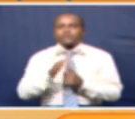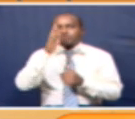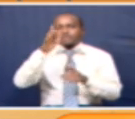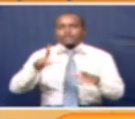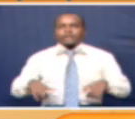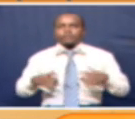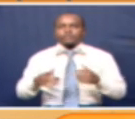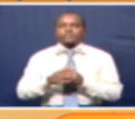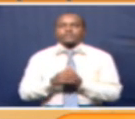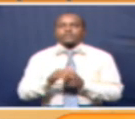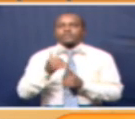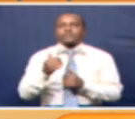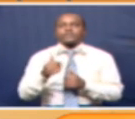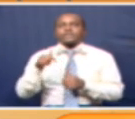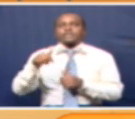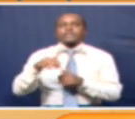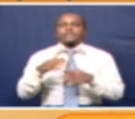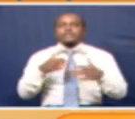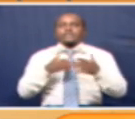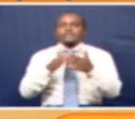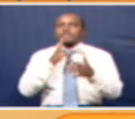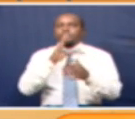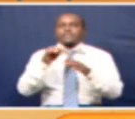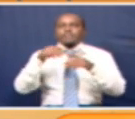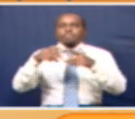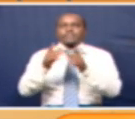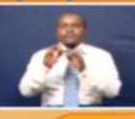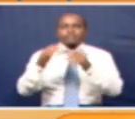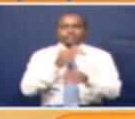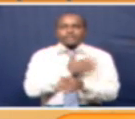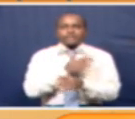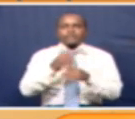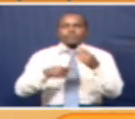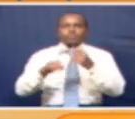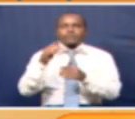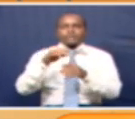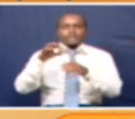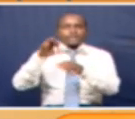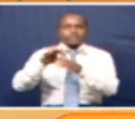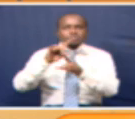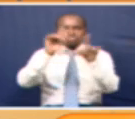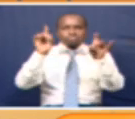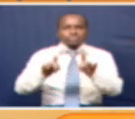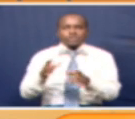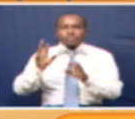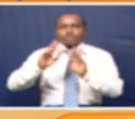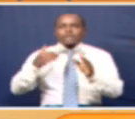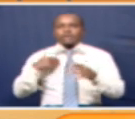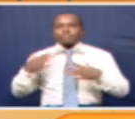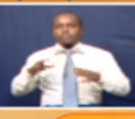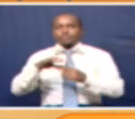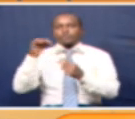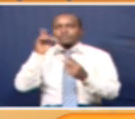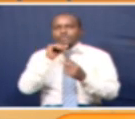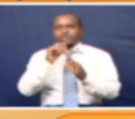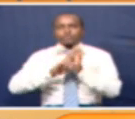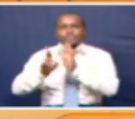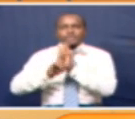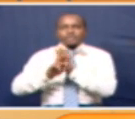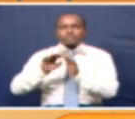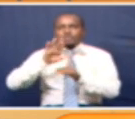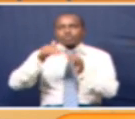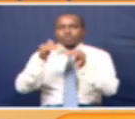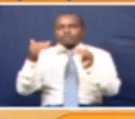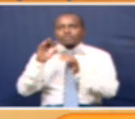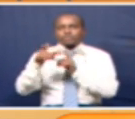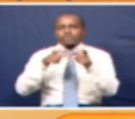SundayLive. Mbugwa in Kiambu, would this resistance be in place if NASA had won the election? We already have people chosen representatives in all